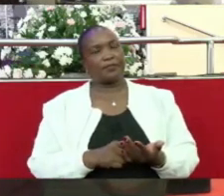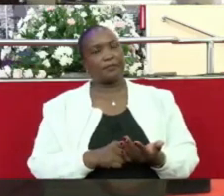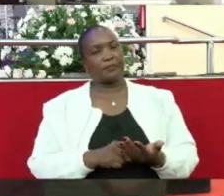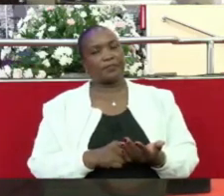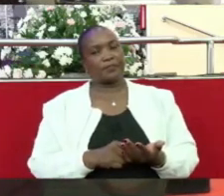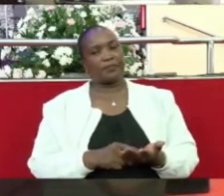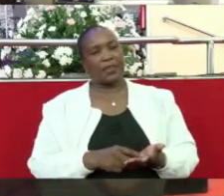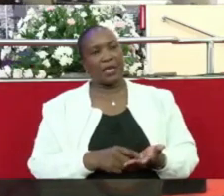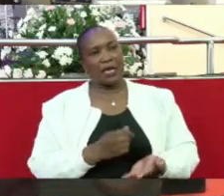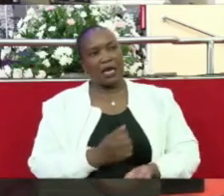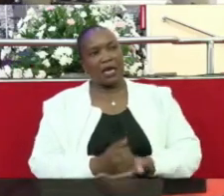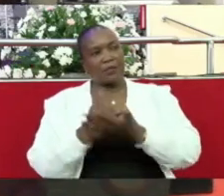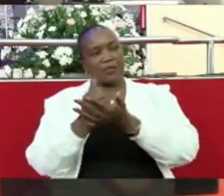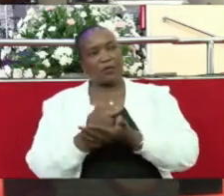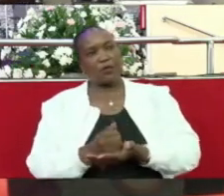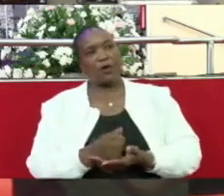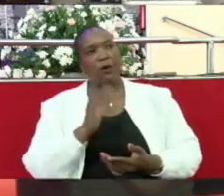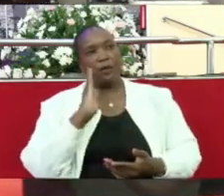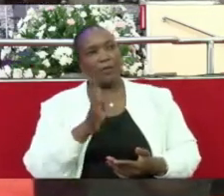that God can make things good for you.